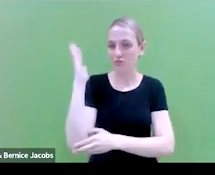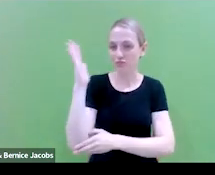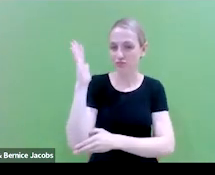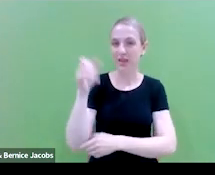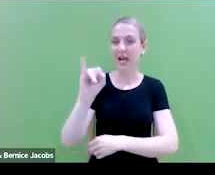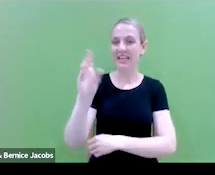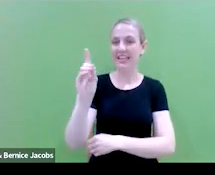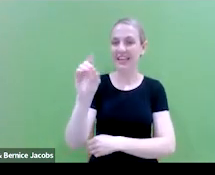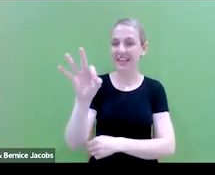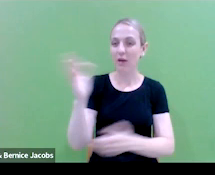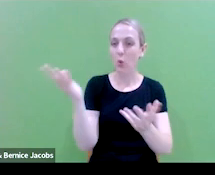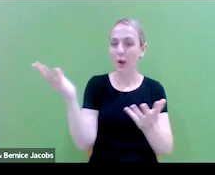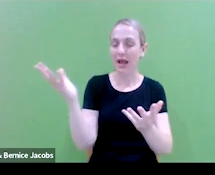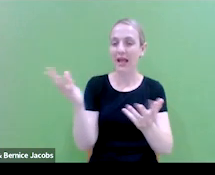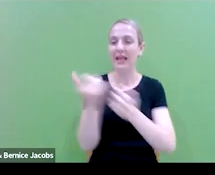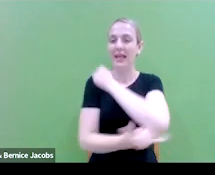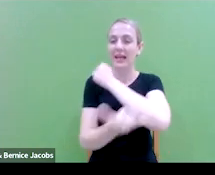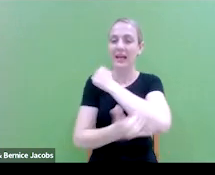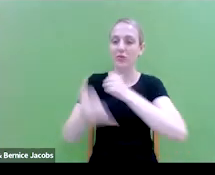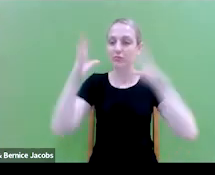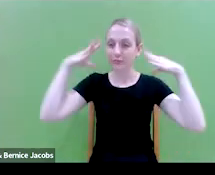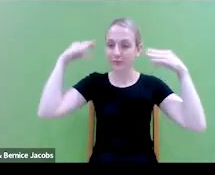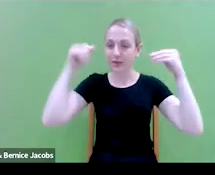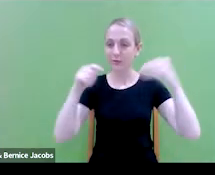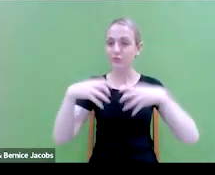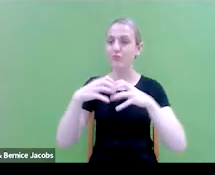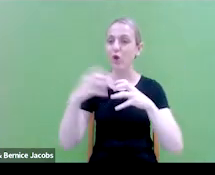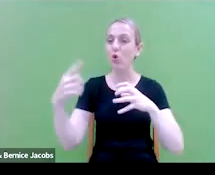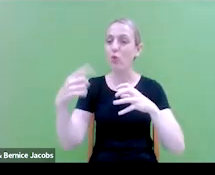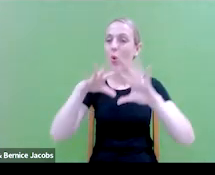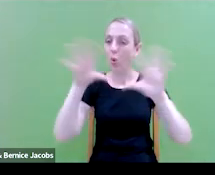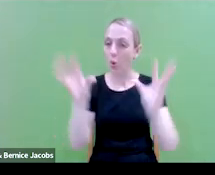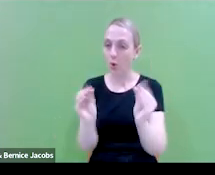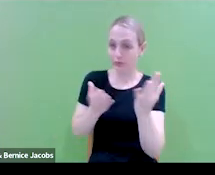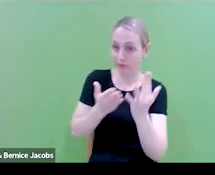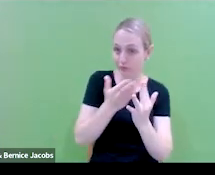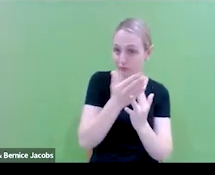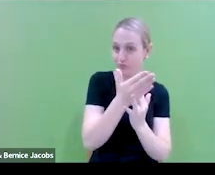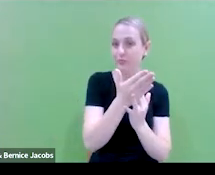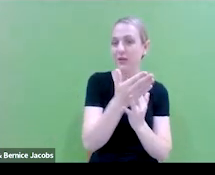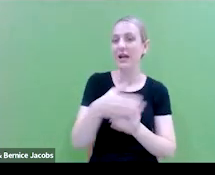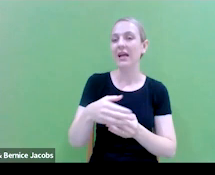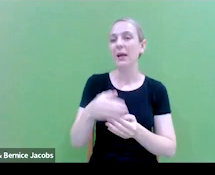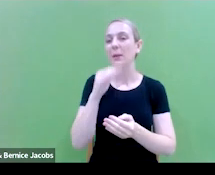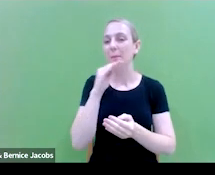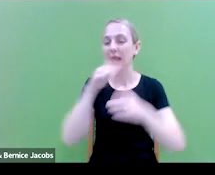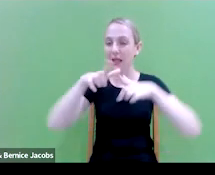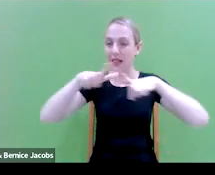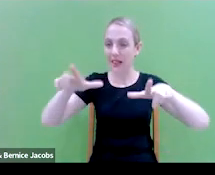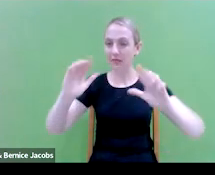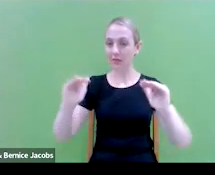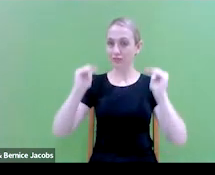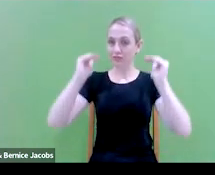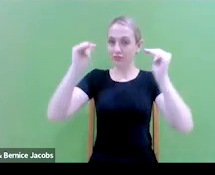established in Denmark in 2002. It's a movement to create accessible and affordable Ivy League level